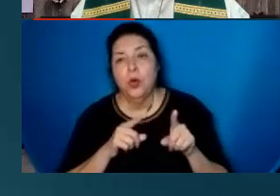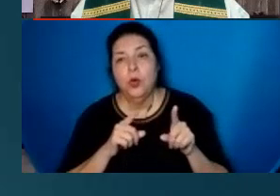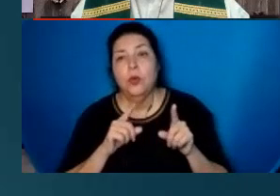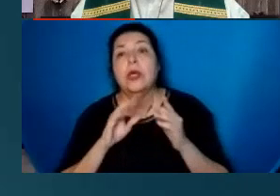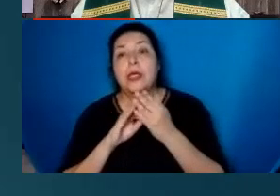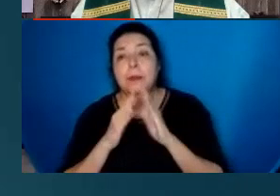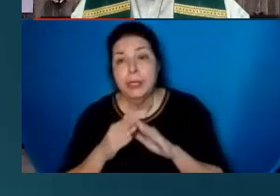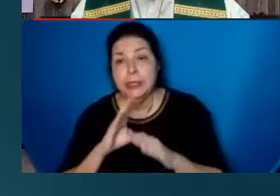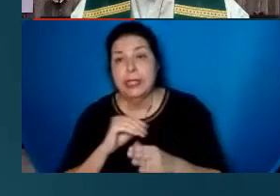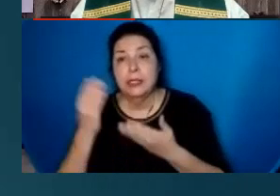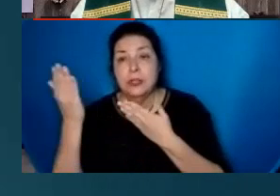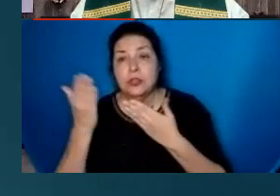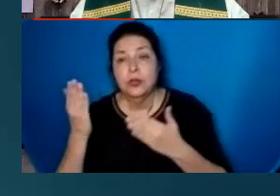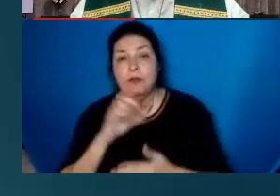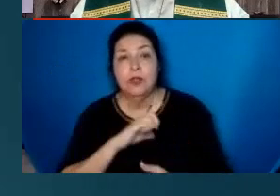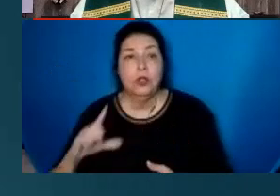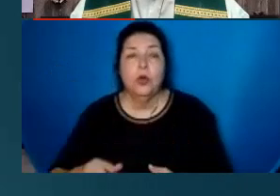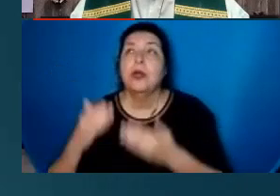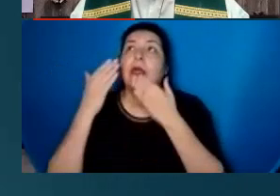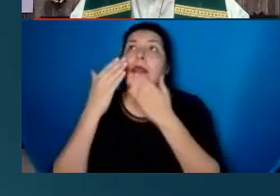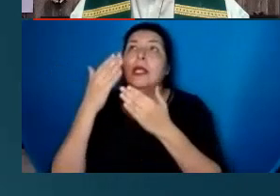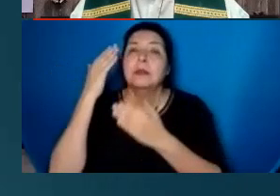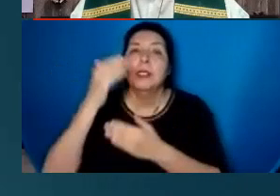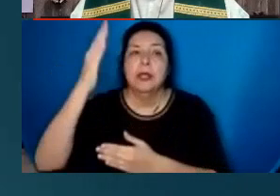Go in peace and serve the Lord.